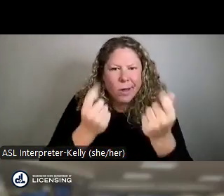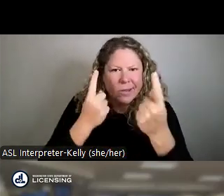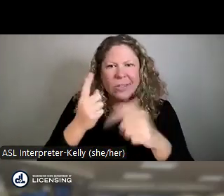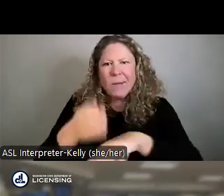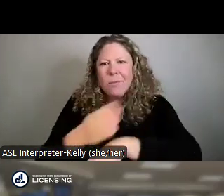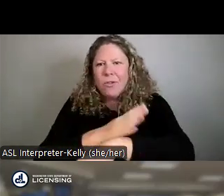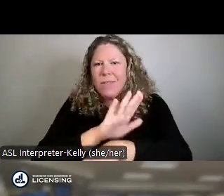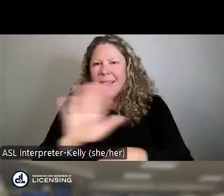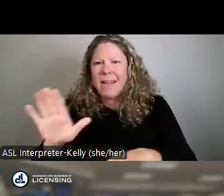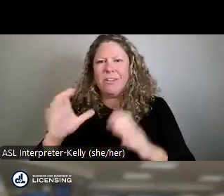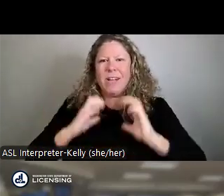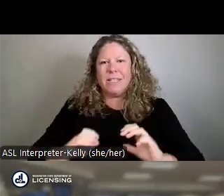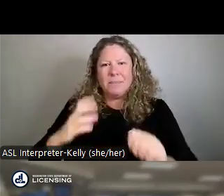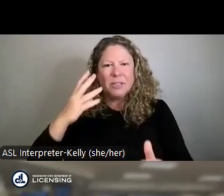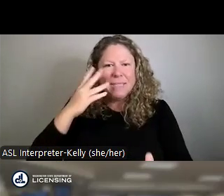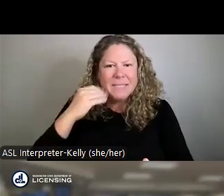experience.